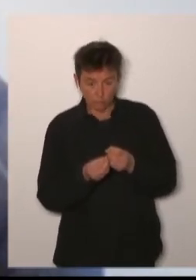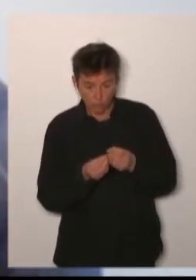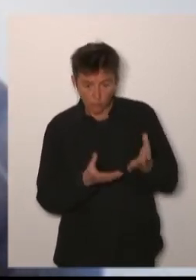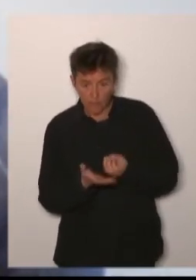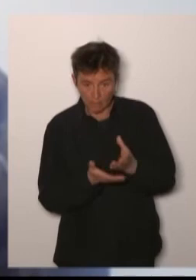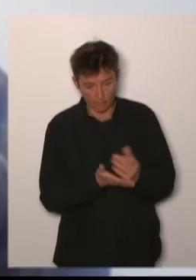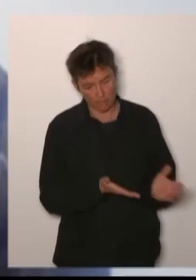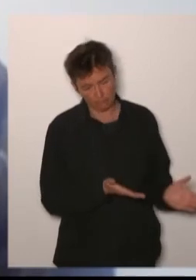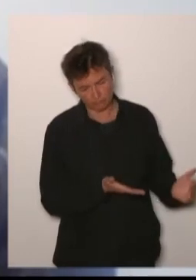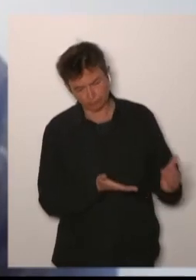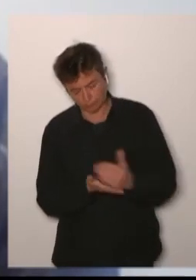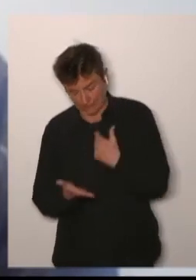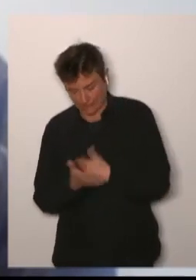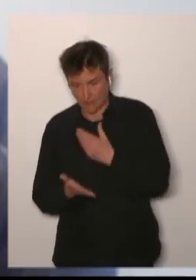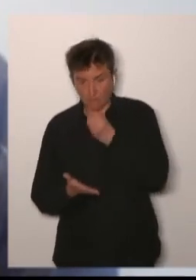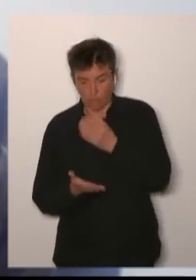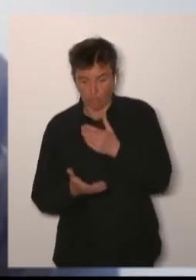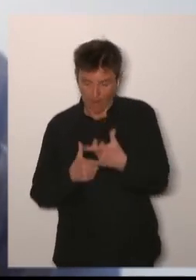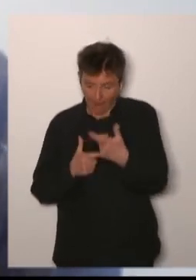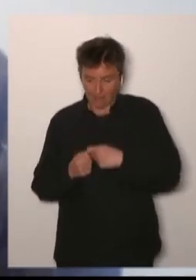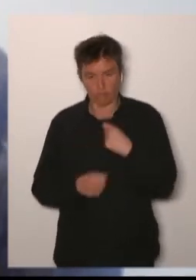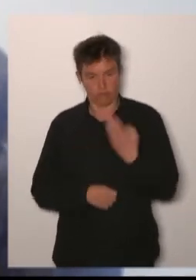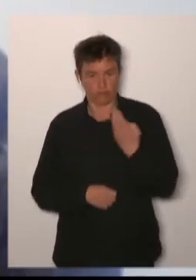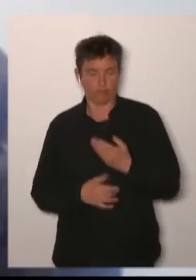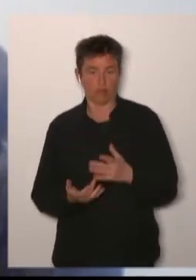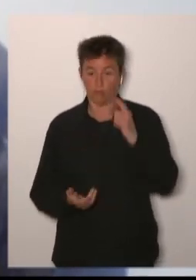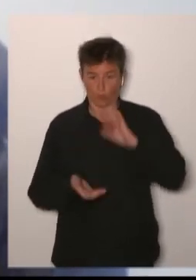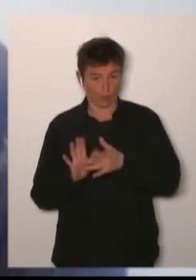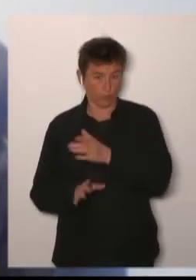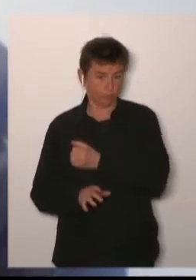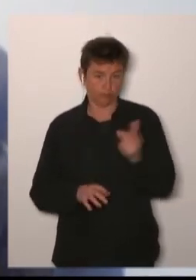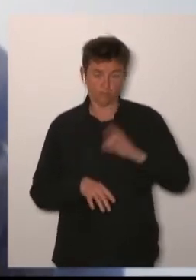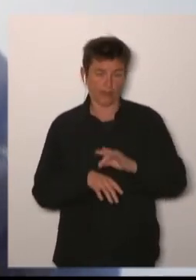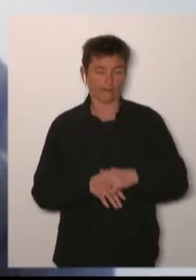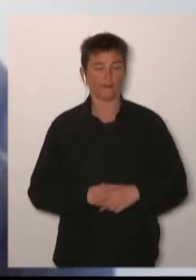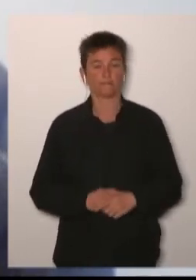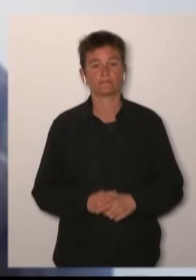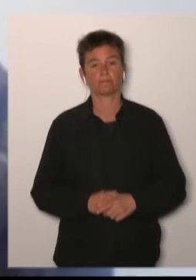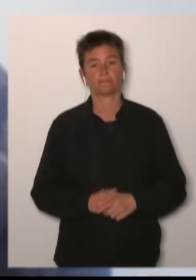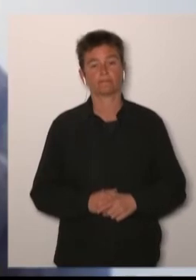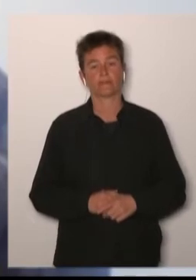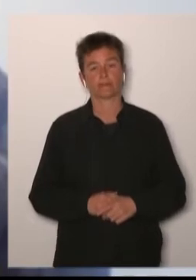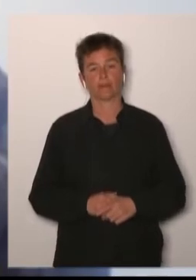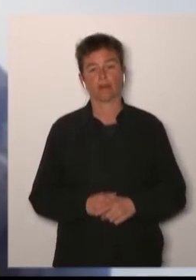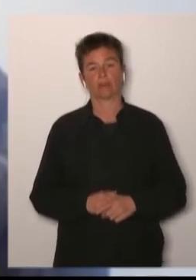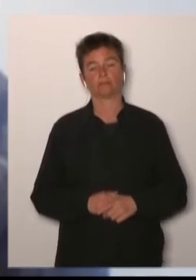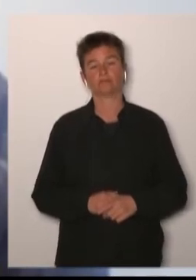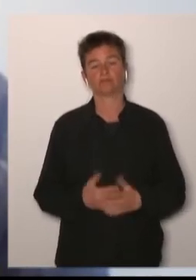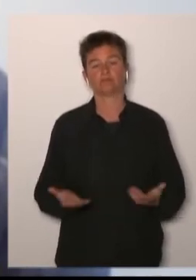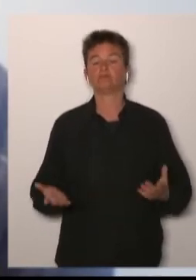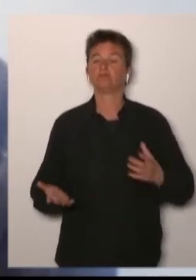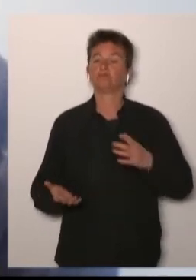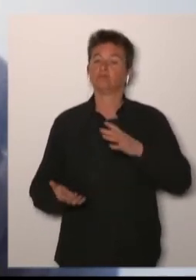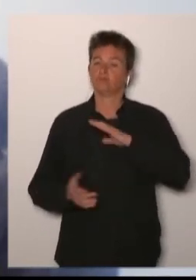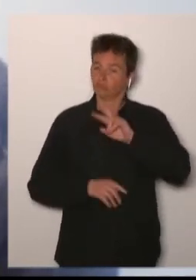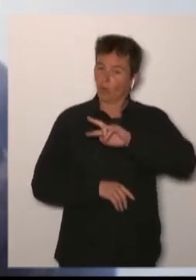for purpose, you know, for everyone, at most the patients, as well as all other stakeholders. And here, you